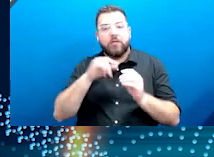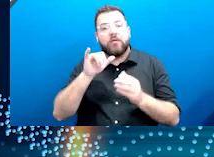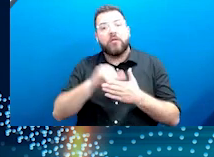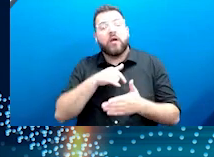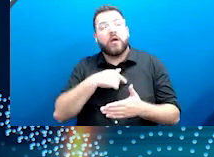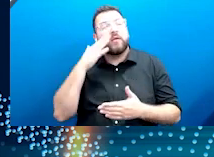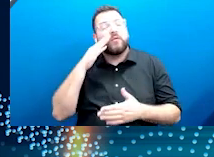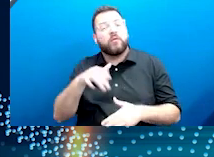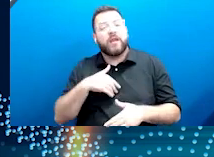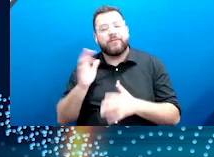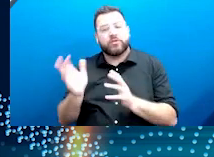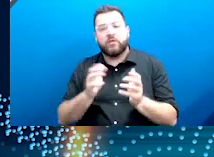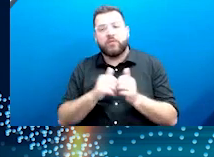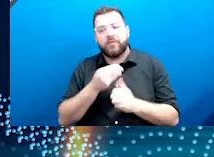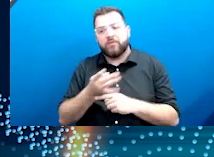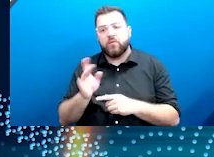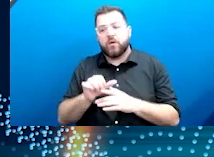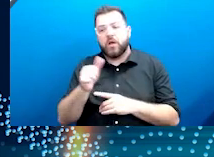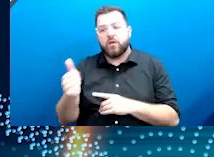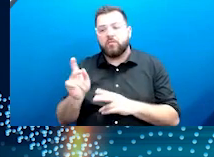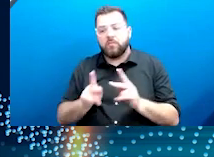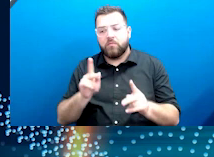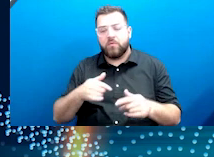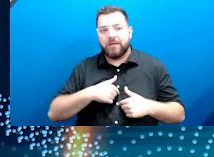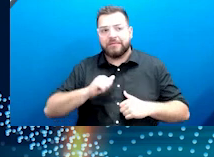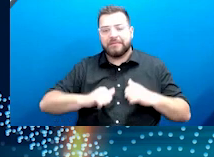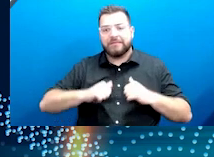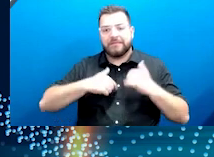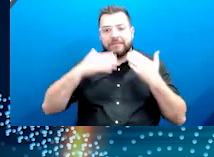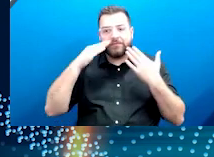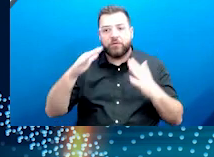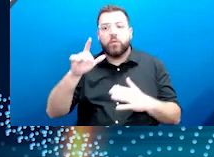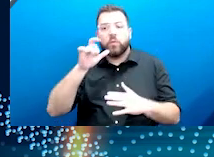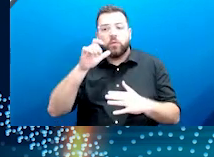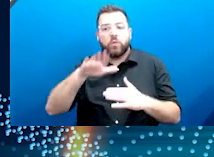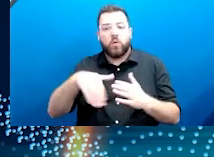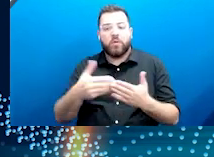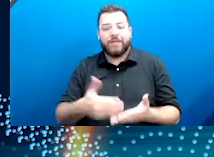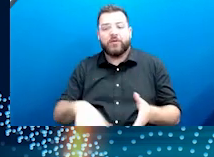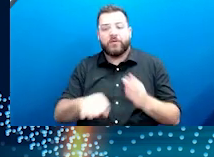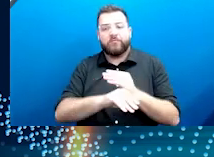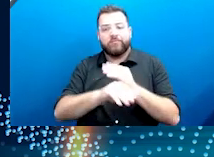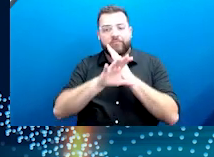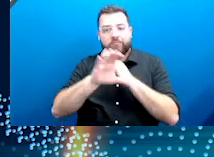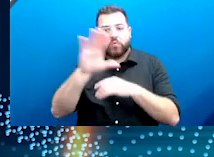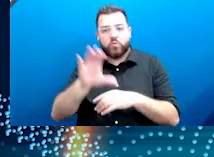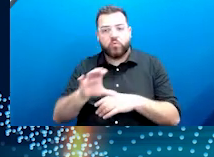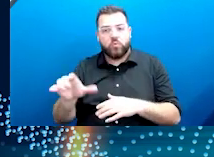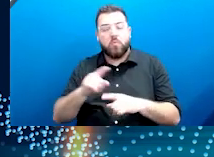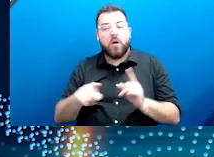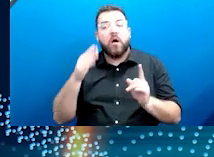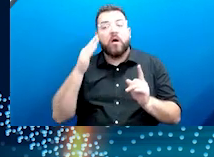I've talked to a couple of other folks. I'm not sure who all is here joining us virtually, but, some